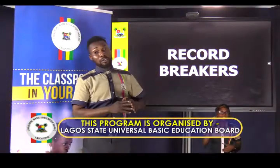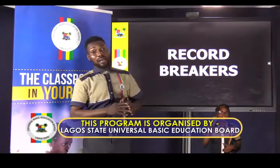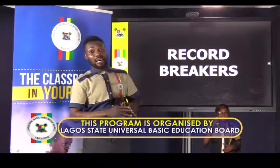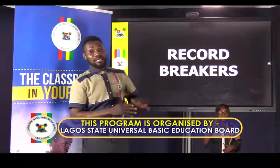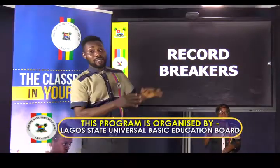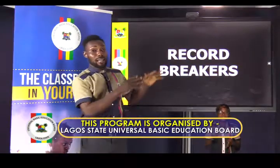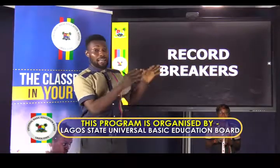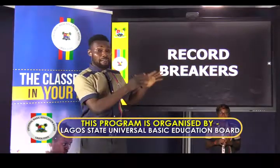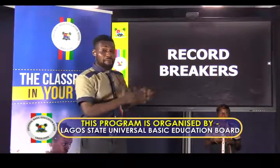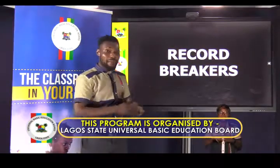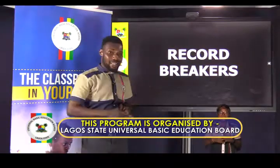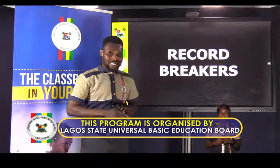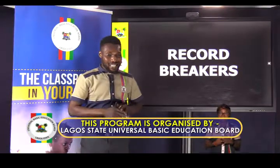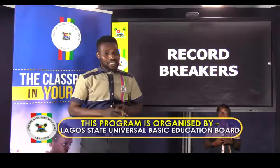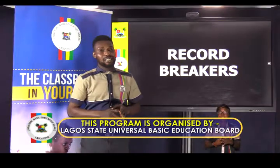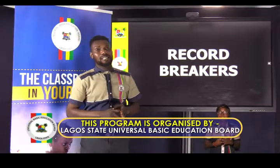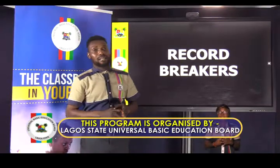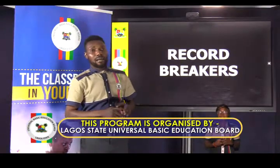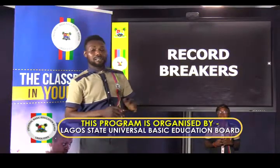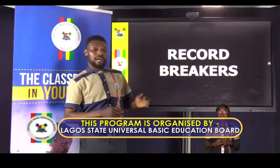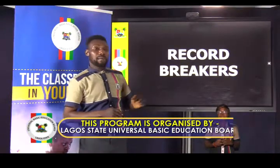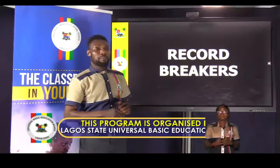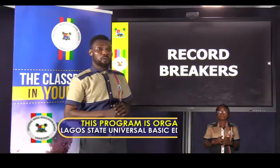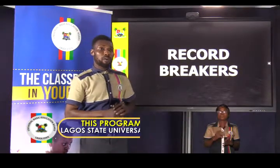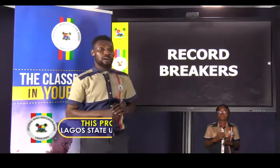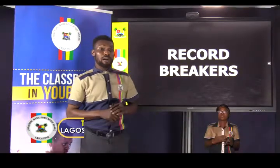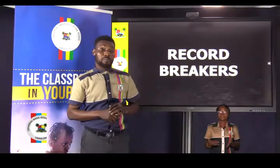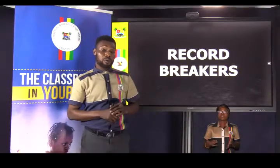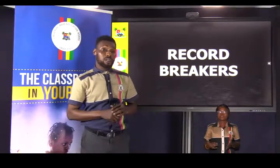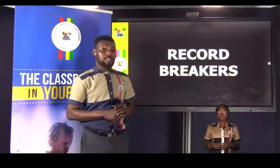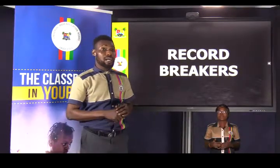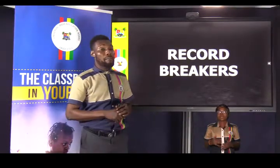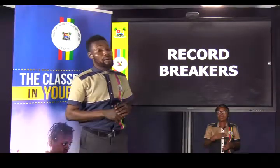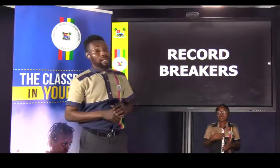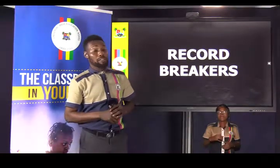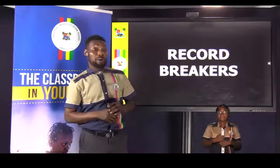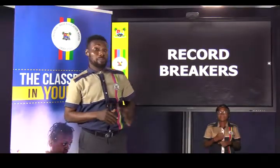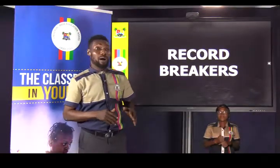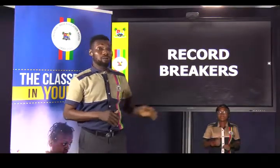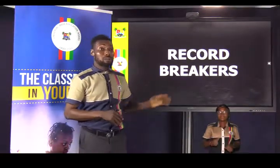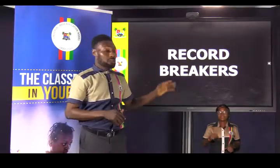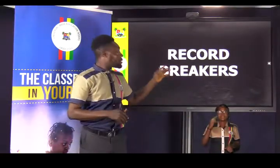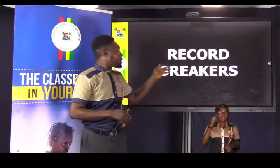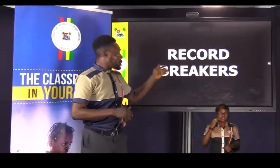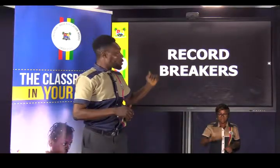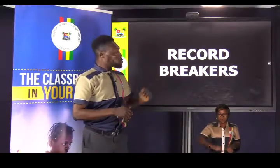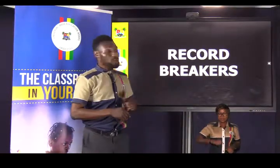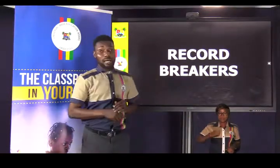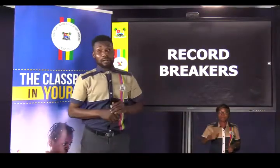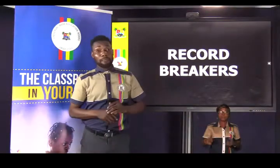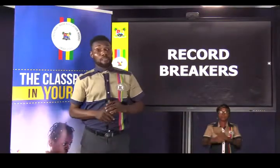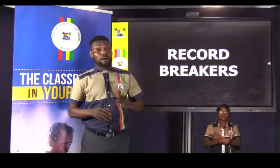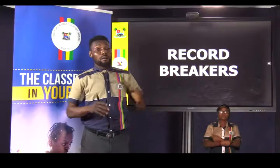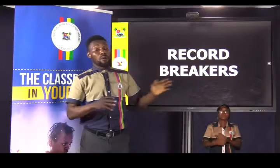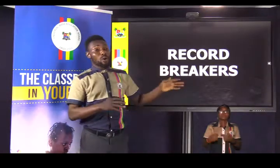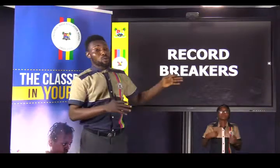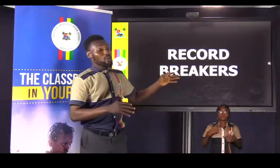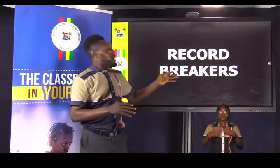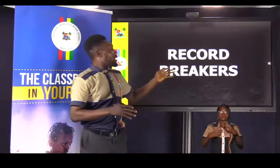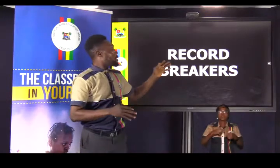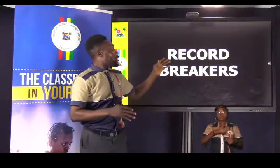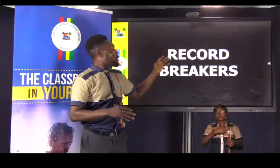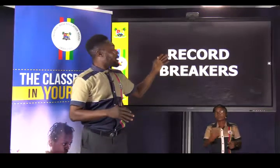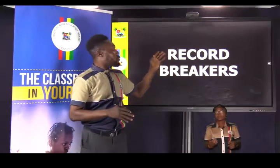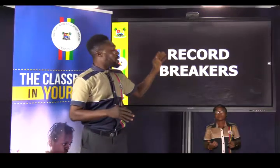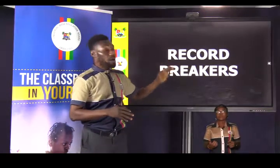young Nigerian that invented a certain products and made Nigeria proud. So today, we want to